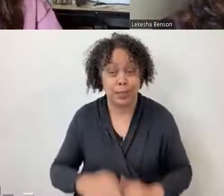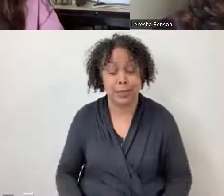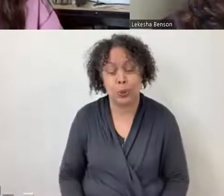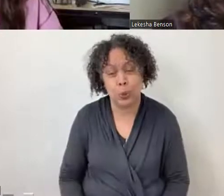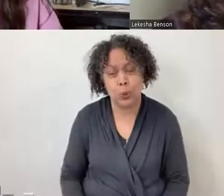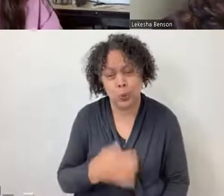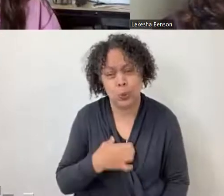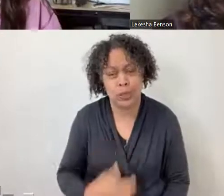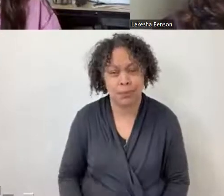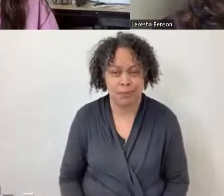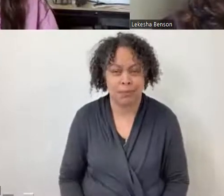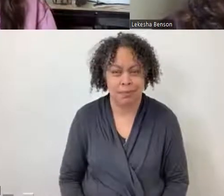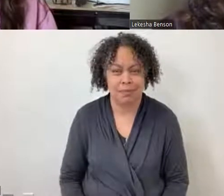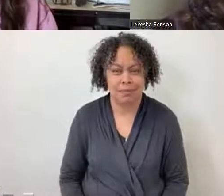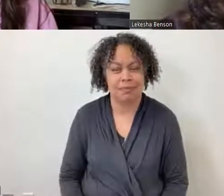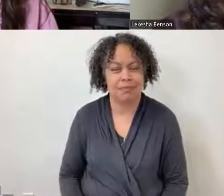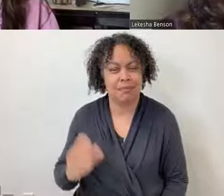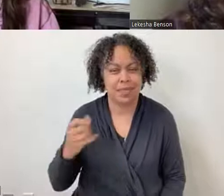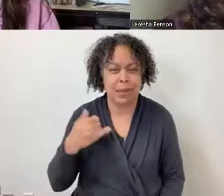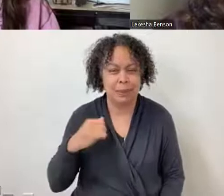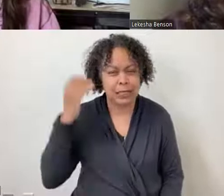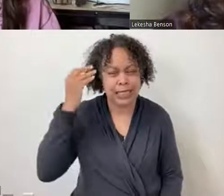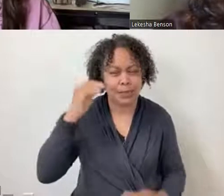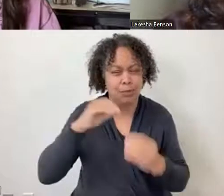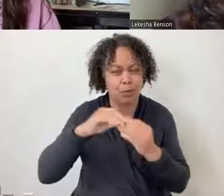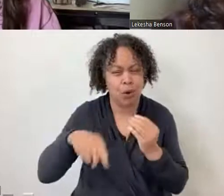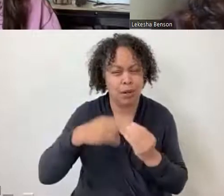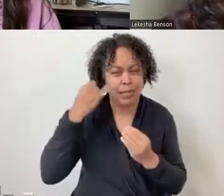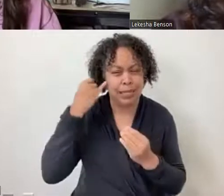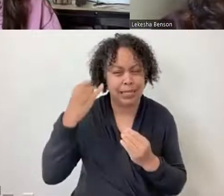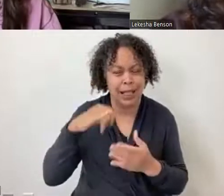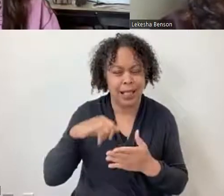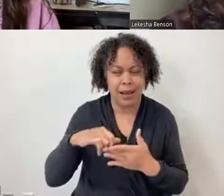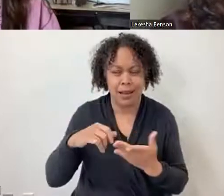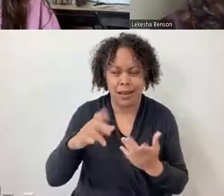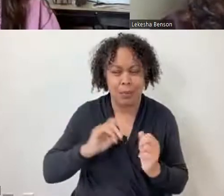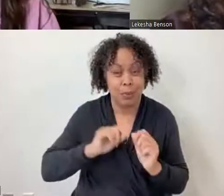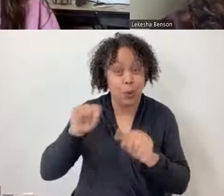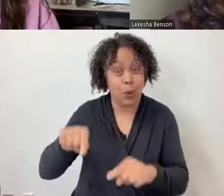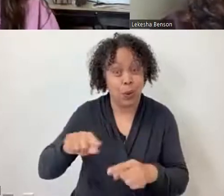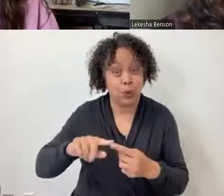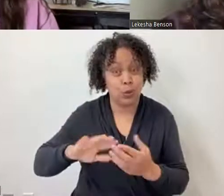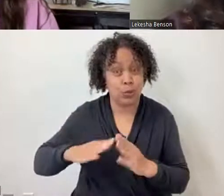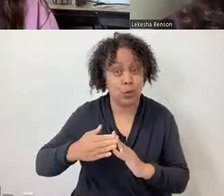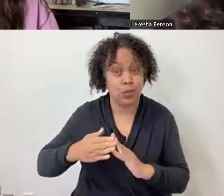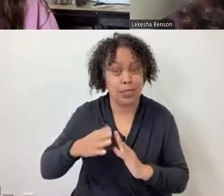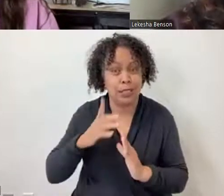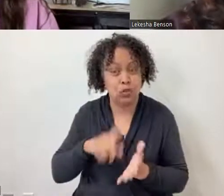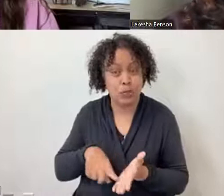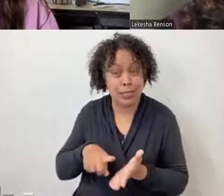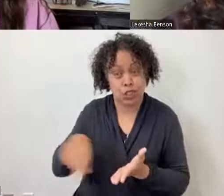Indeed. And I'm still processing in my head the idea that folks go into communities to research